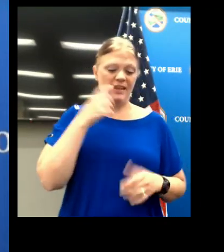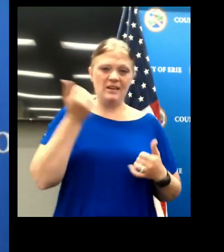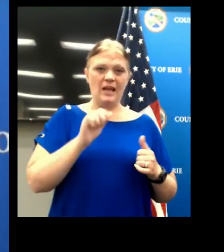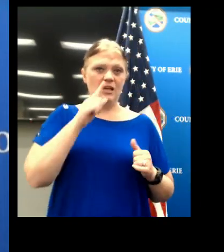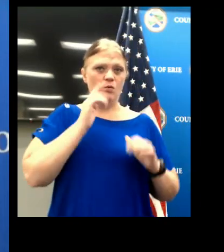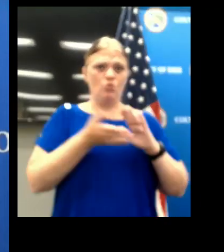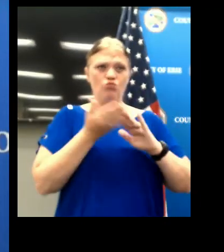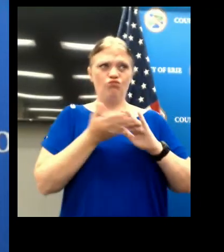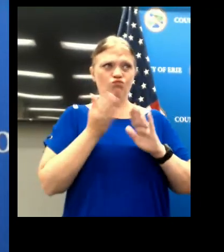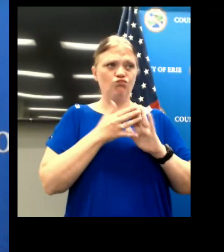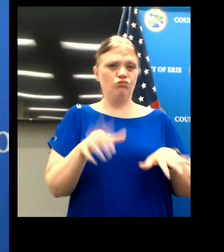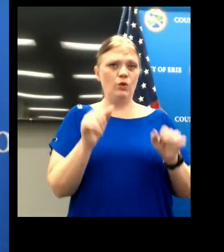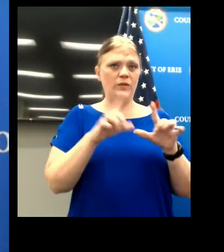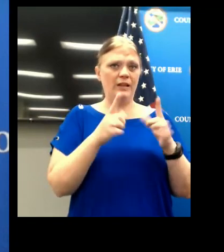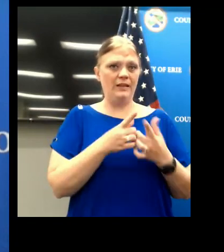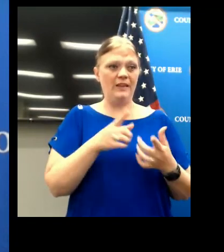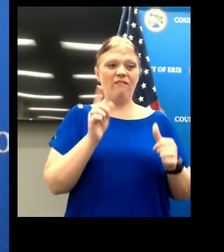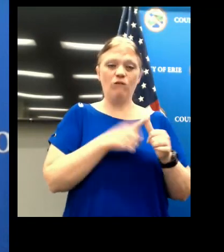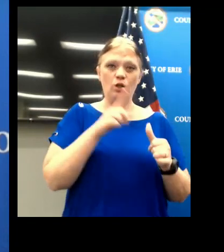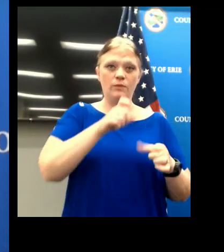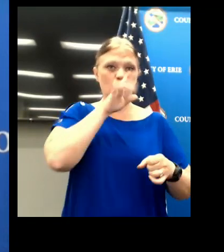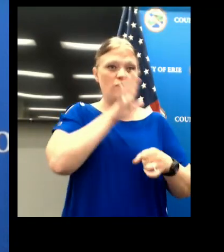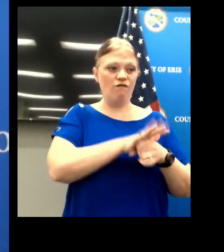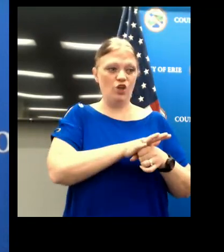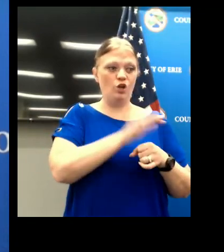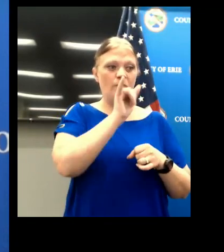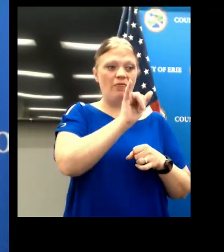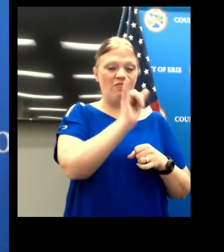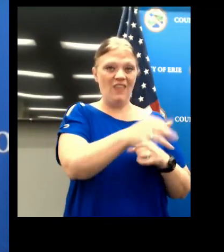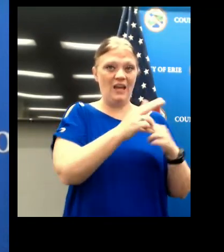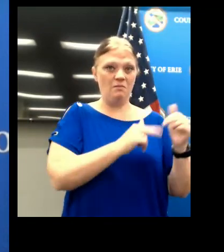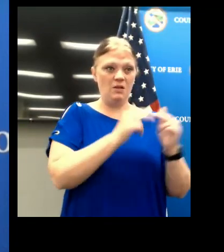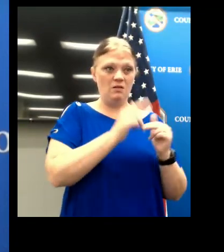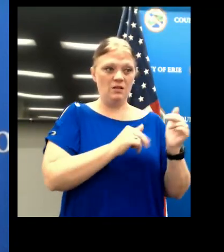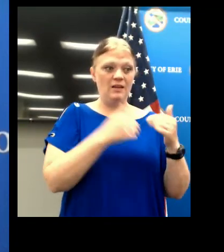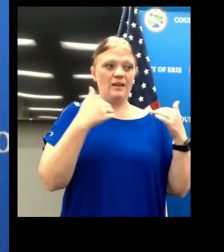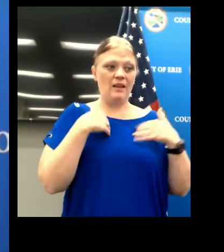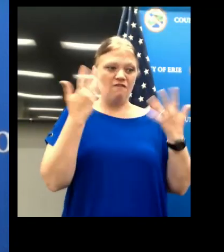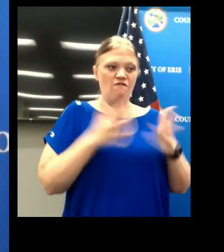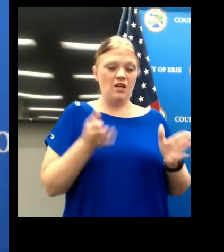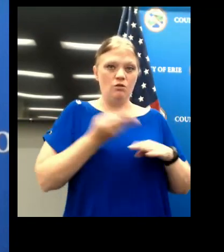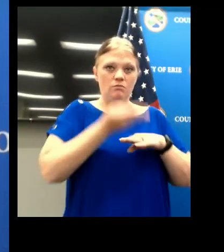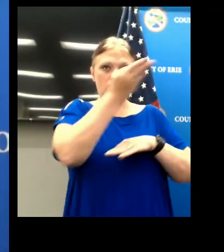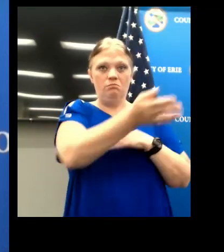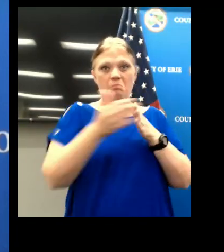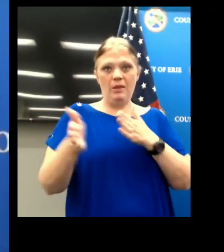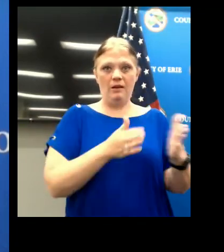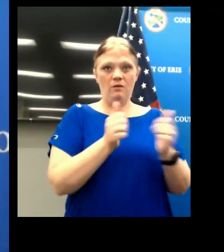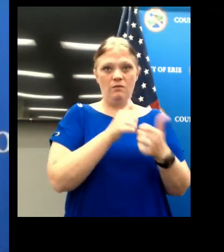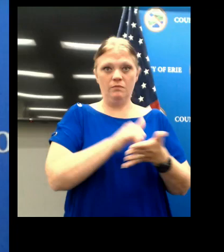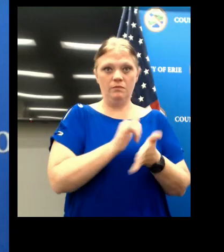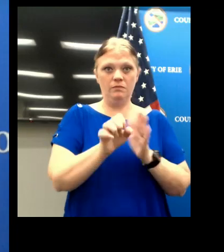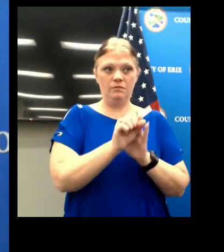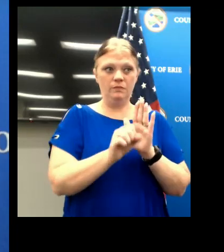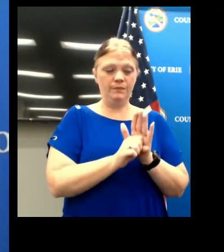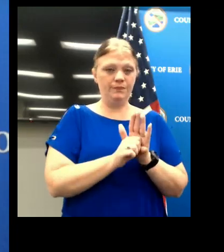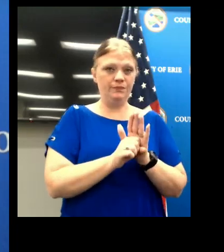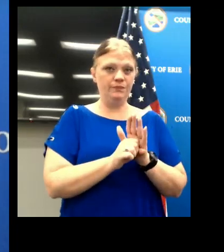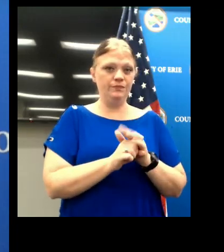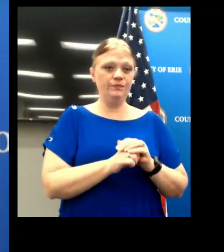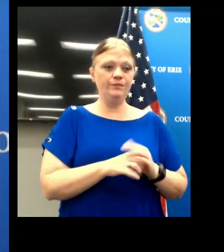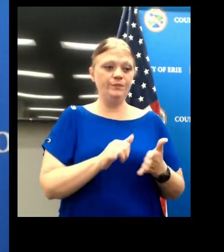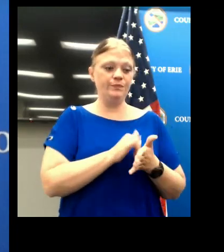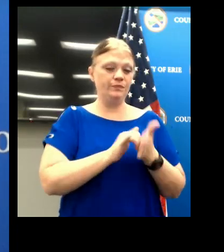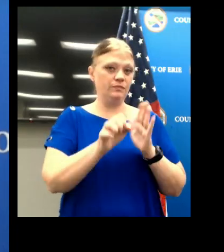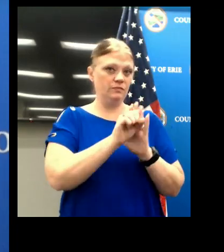league, they first need to confirm that the place that they're playing at is their plan in place. That and New York